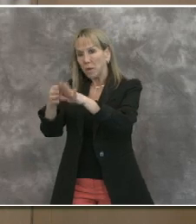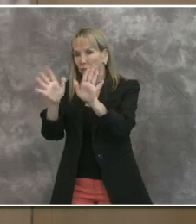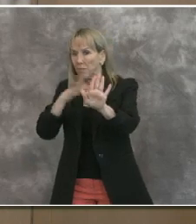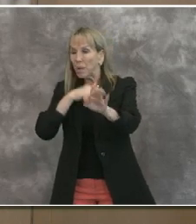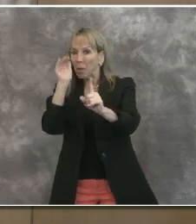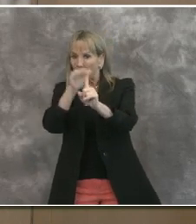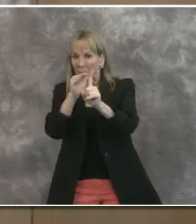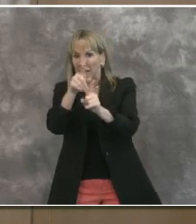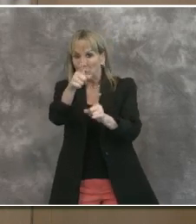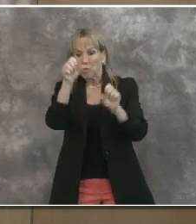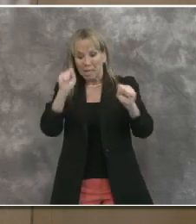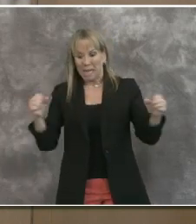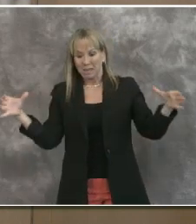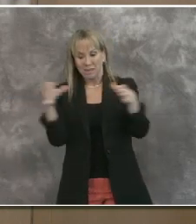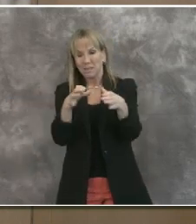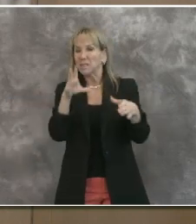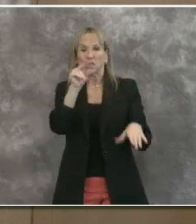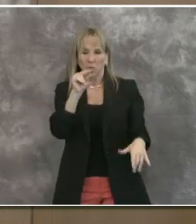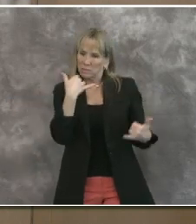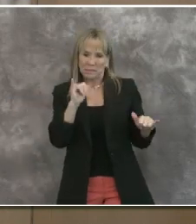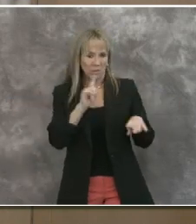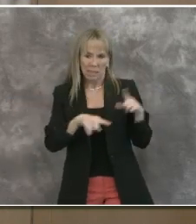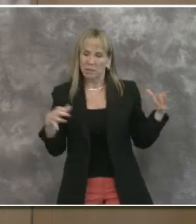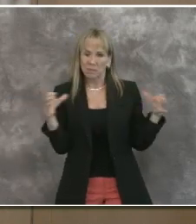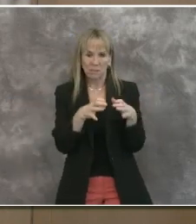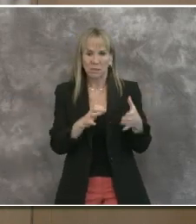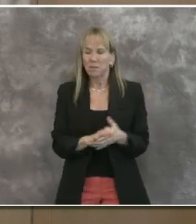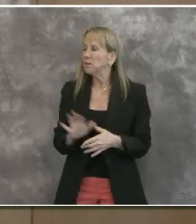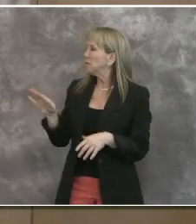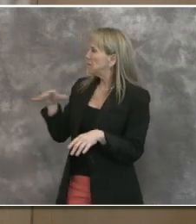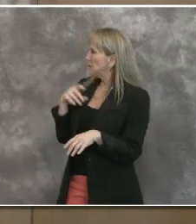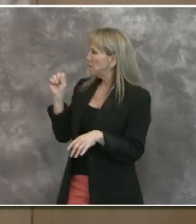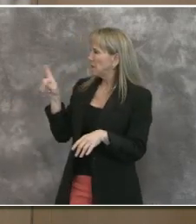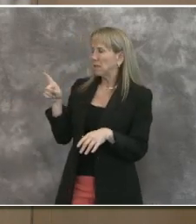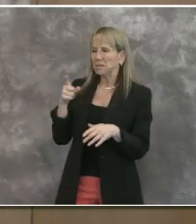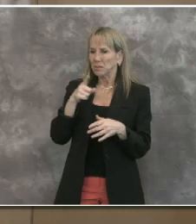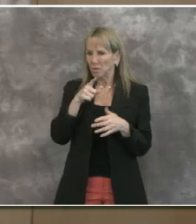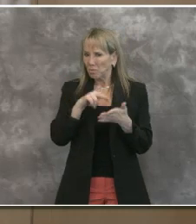that. So just to follow up, so the county is